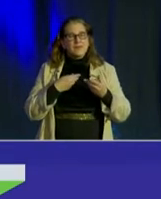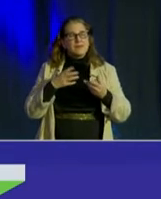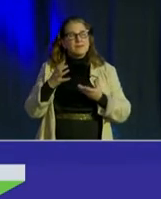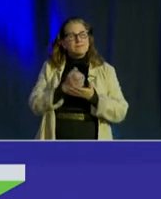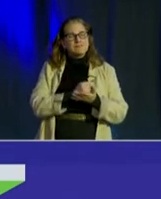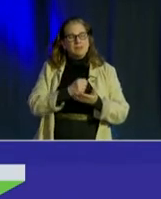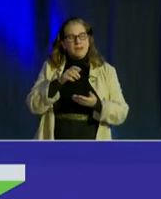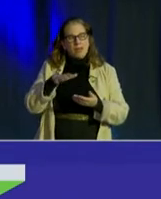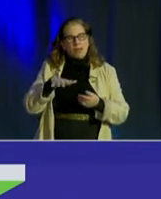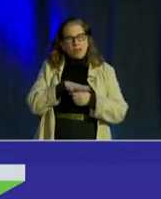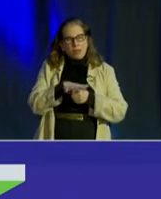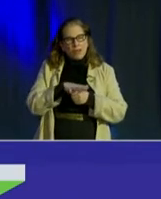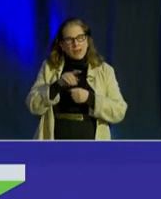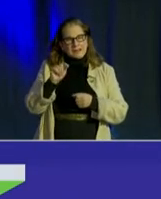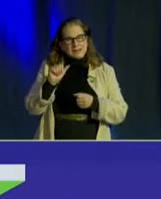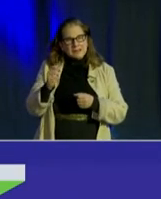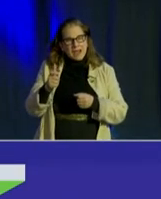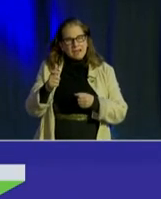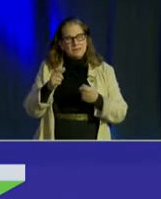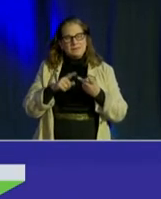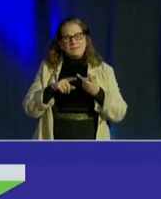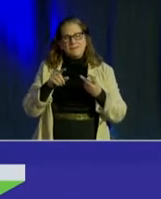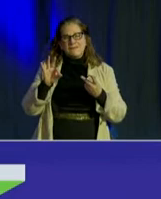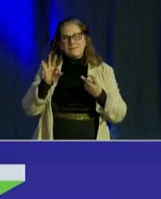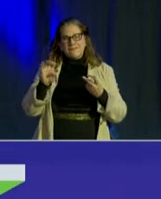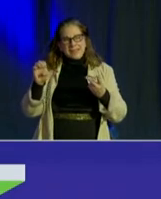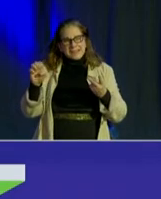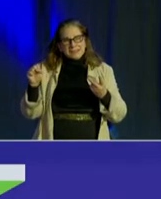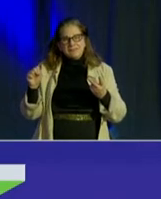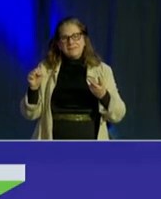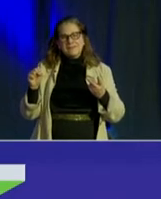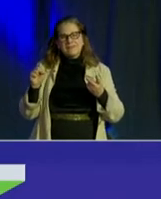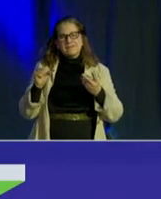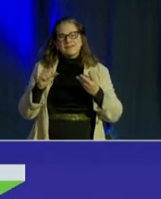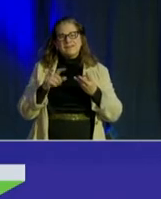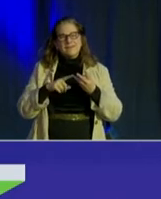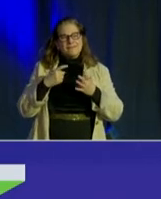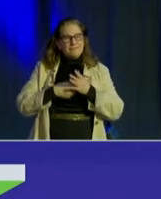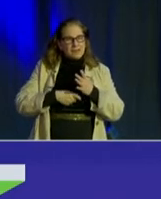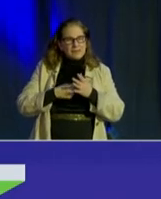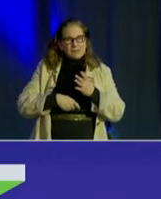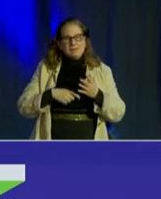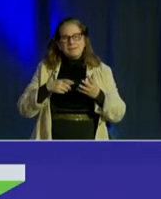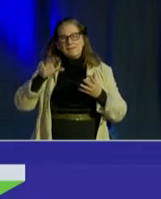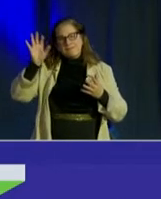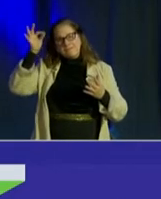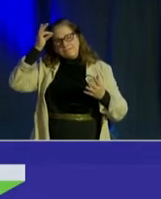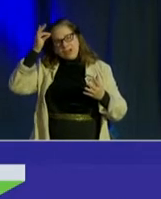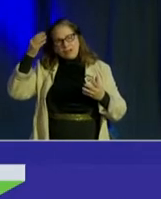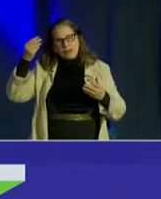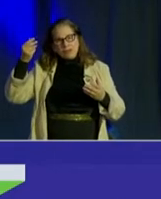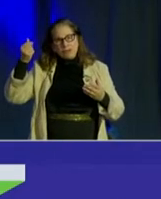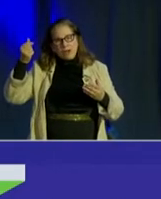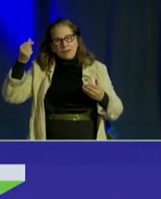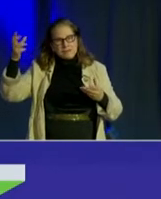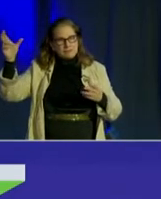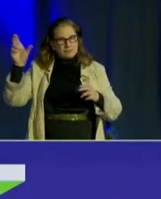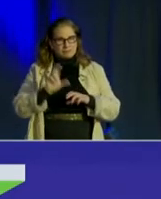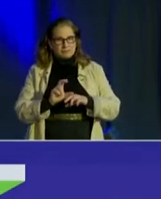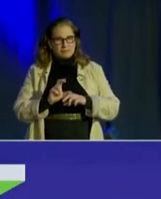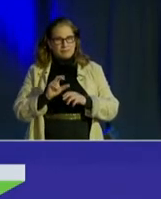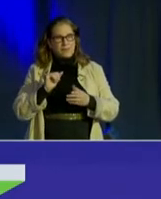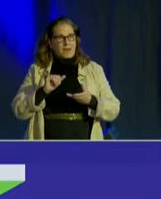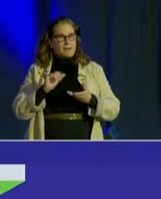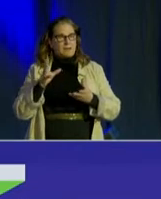fines, as well as federal grants that come to us just like every other state. We also have what's called a